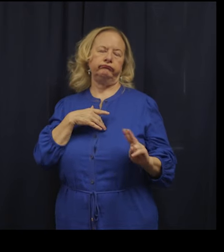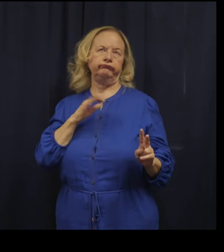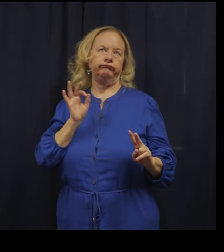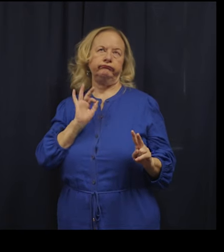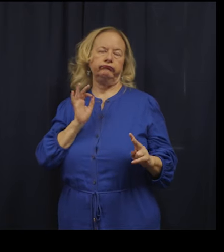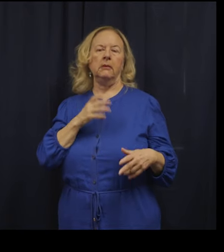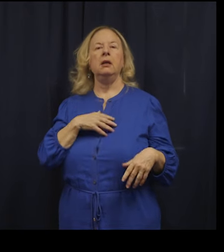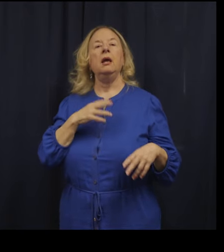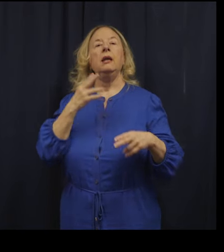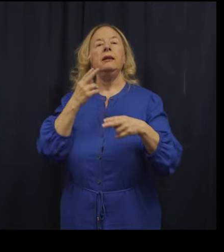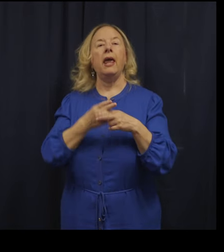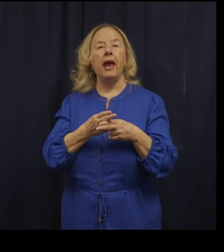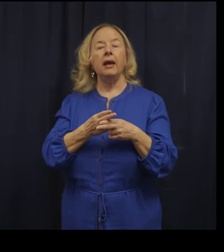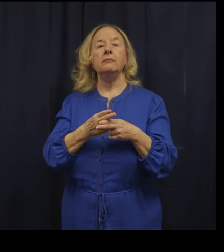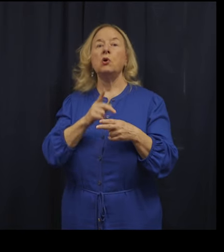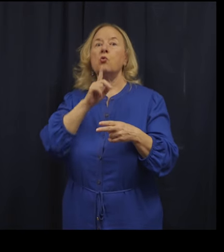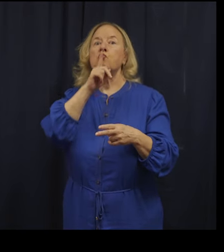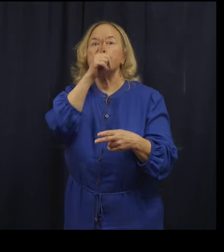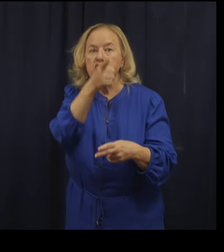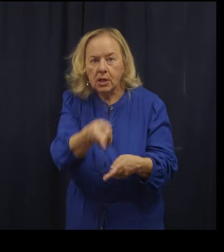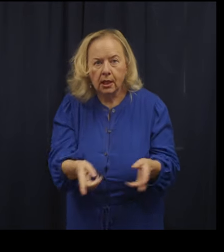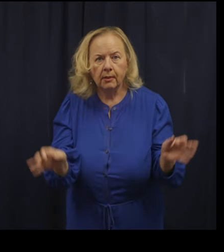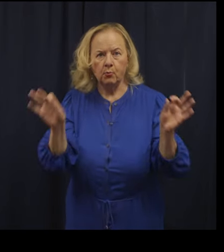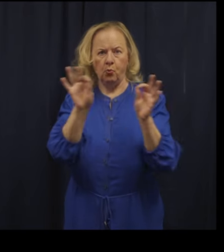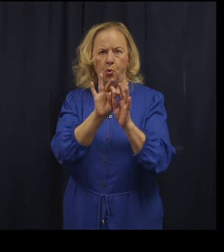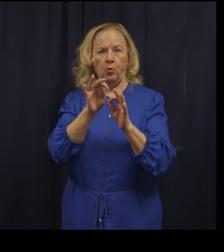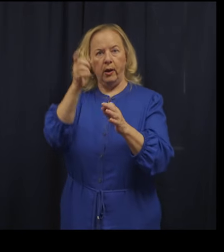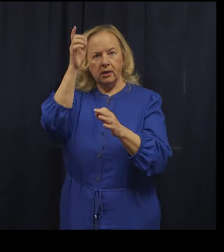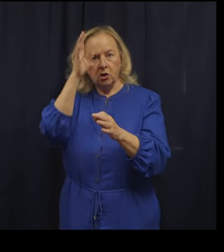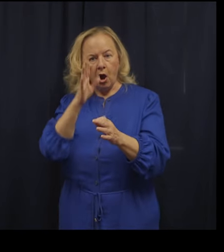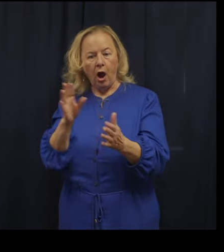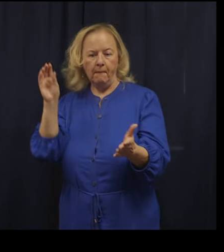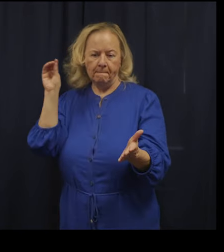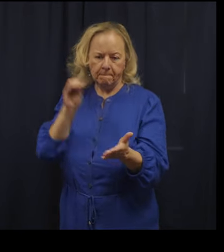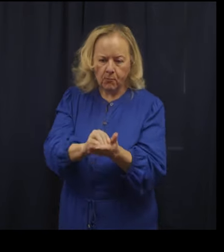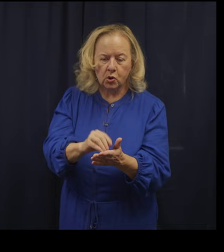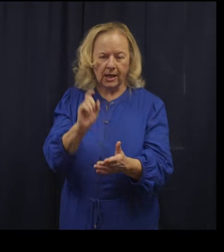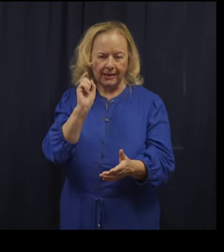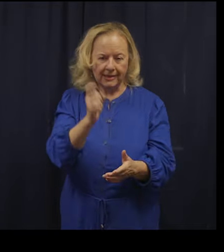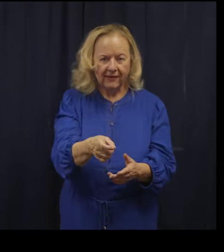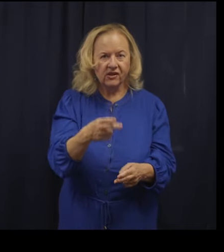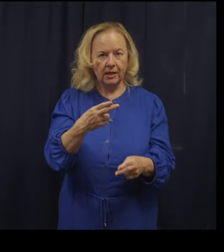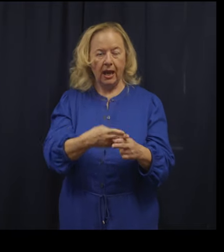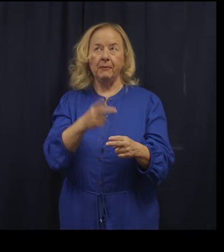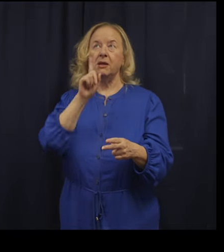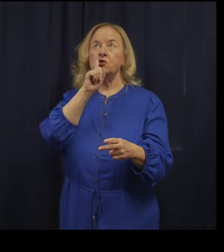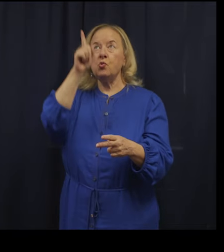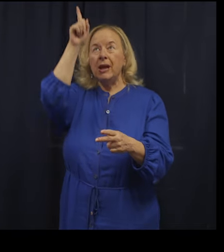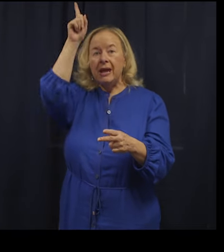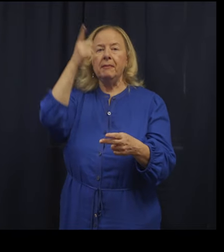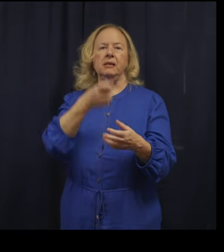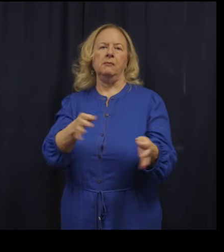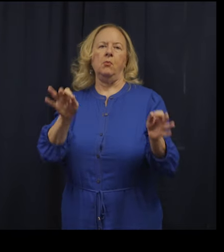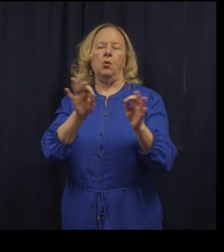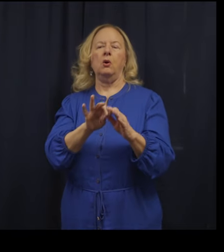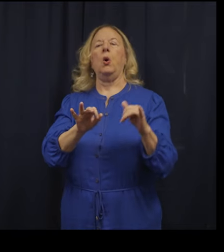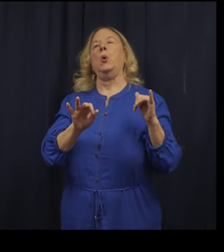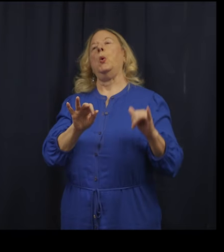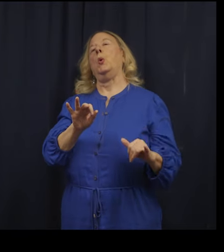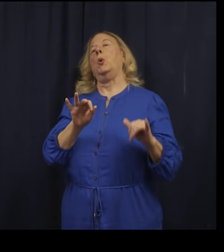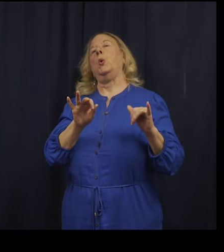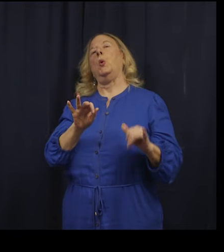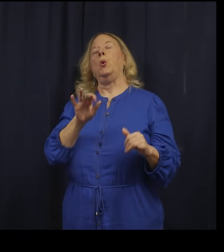many of you know names are extremely important when God gives the name? Wow, that makes it